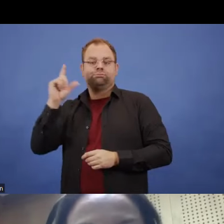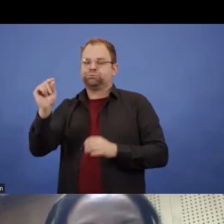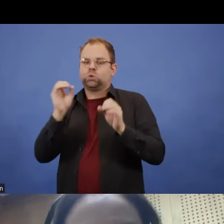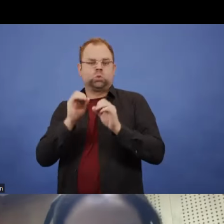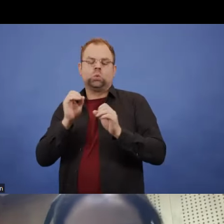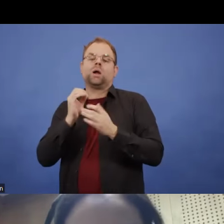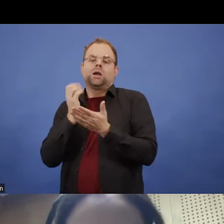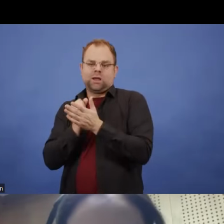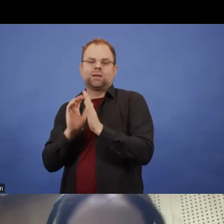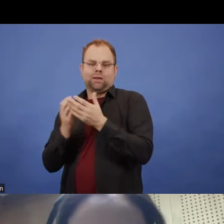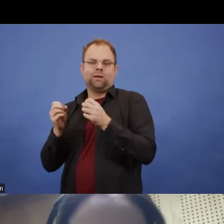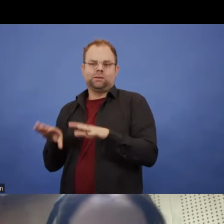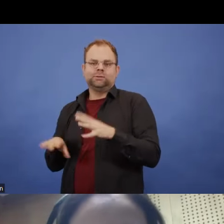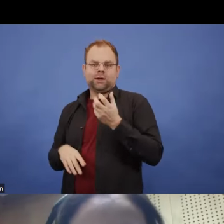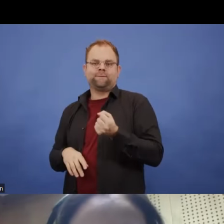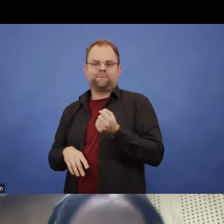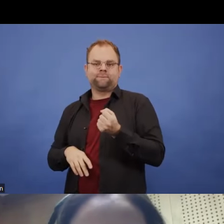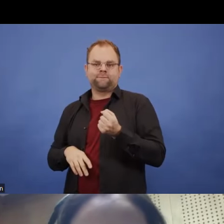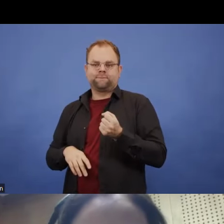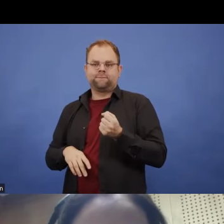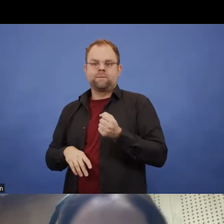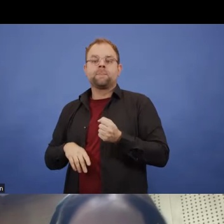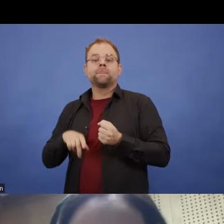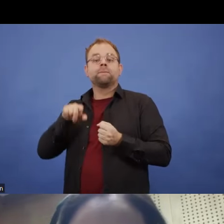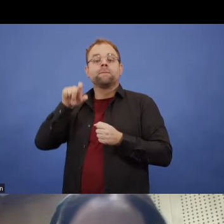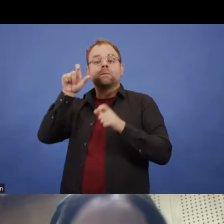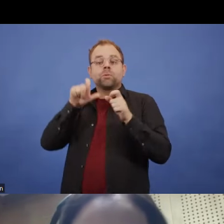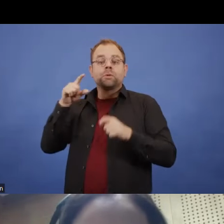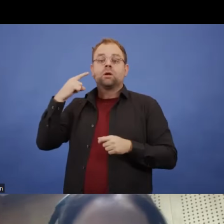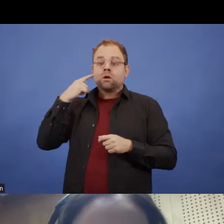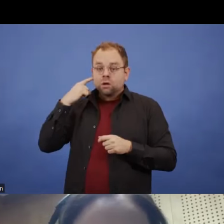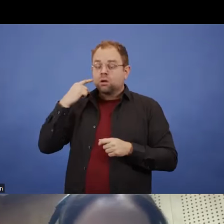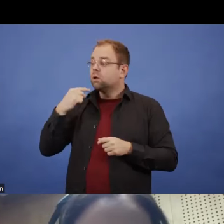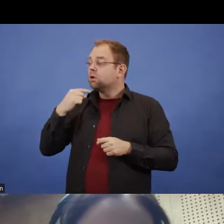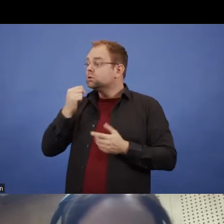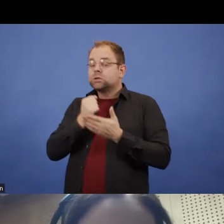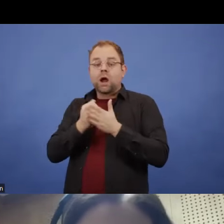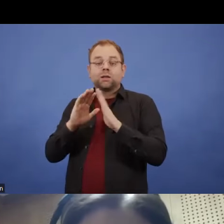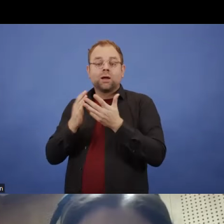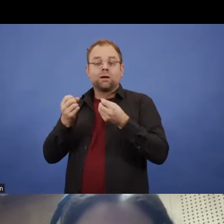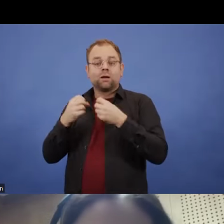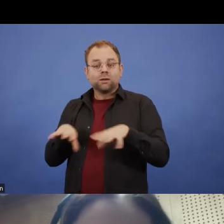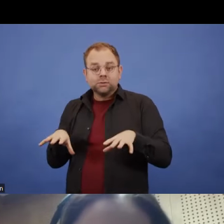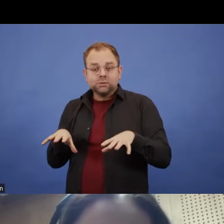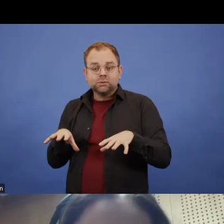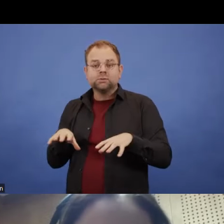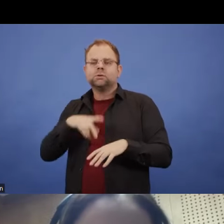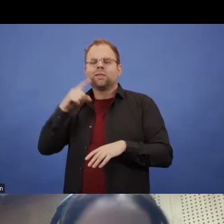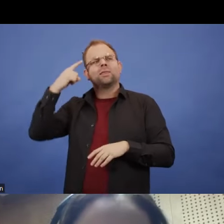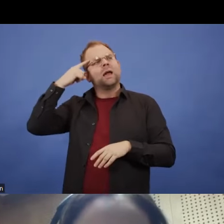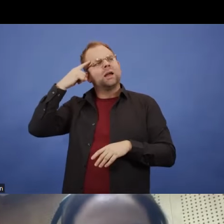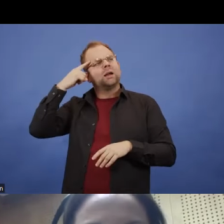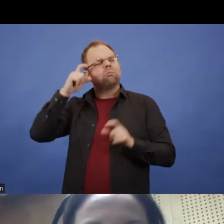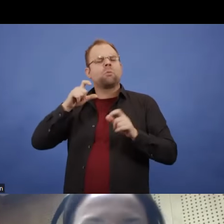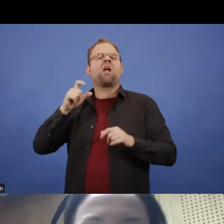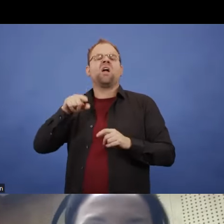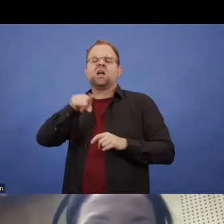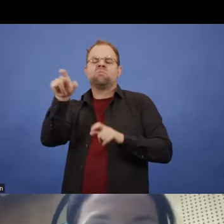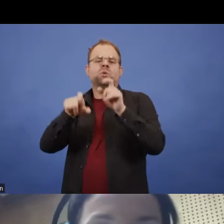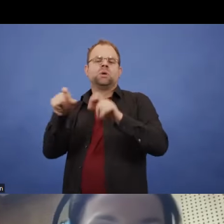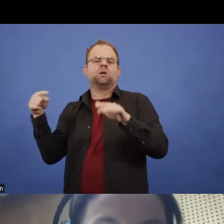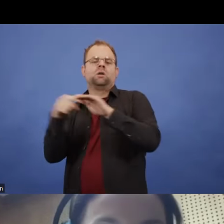actually never left their country of birth. Could we go to the next slide, please? So I already briefly introduced